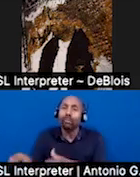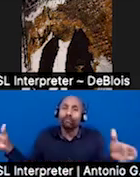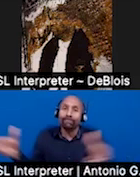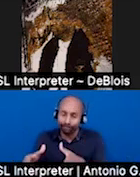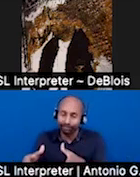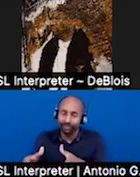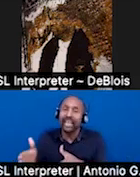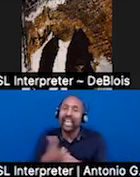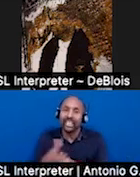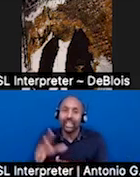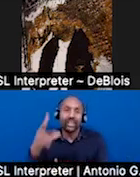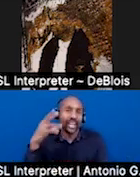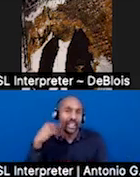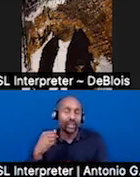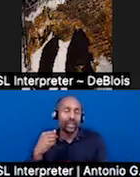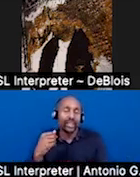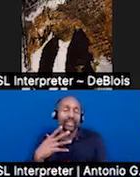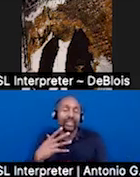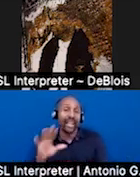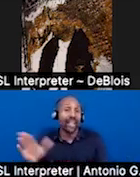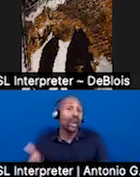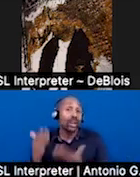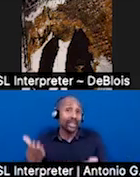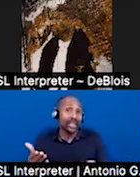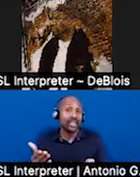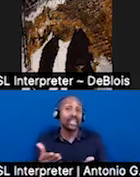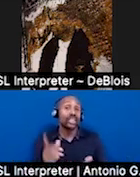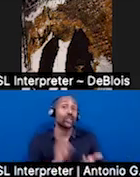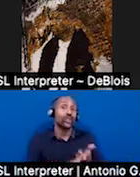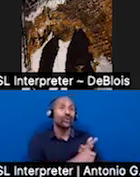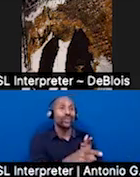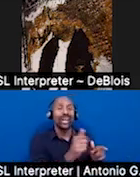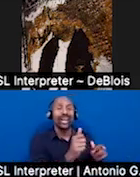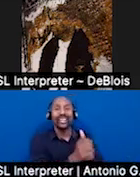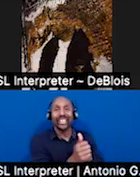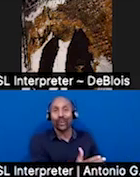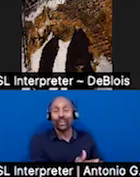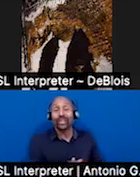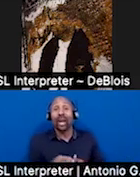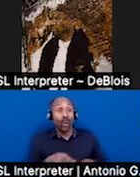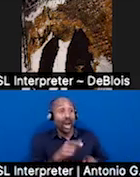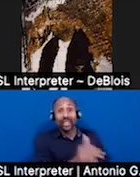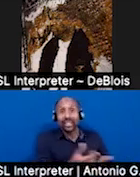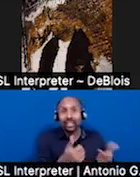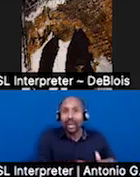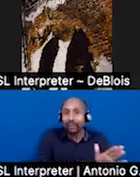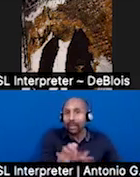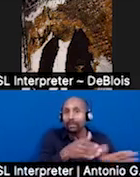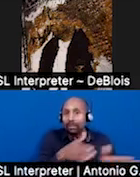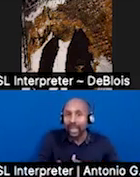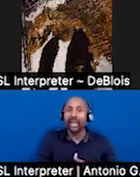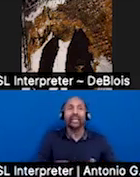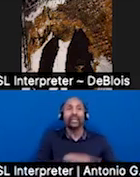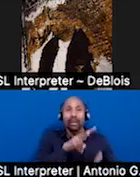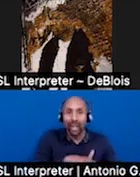their experiences and recommendations with leaders as they are trying to develop plans and implement plans and evaluate the effectiveness